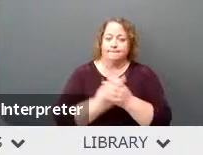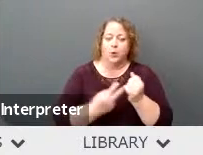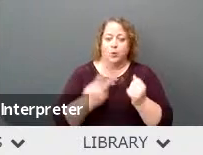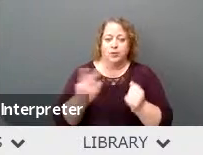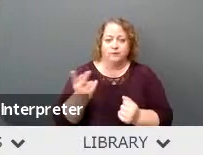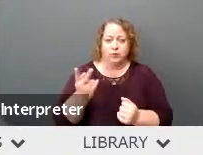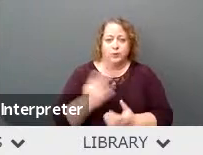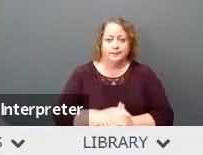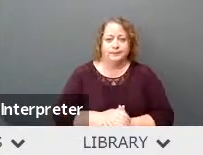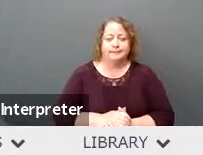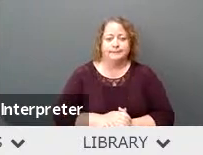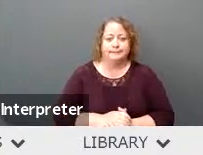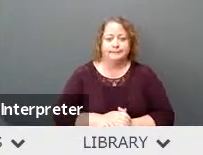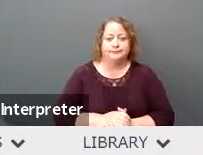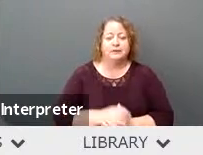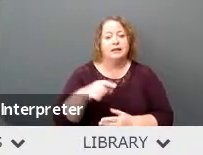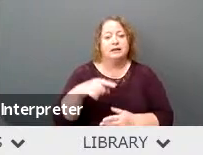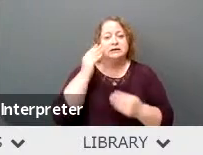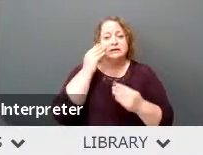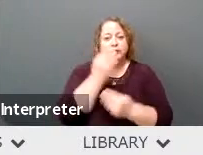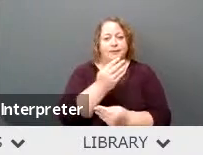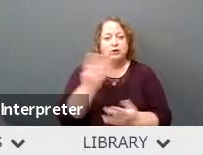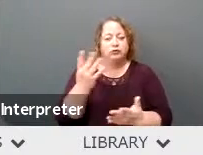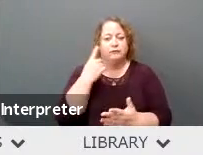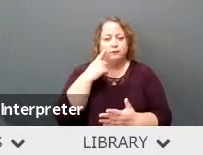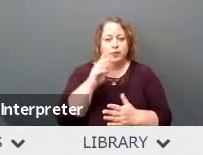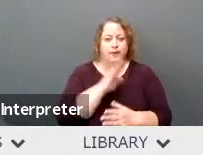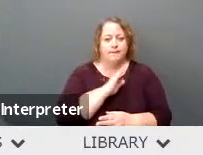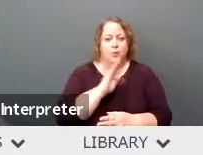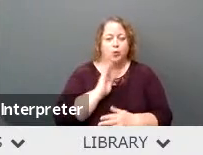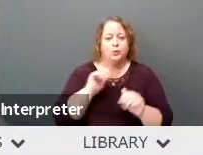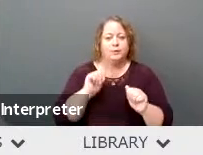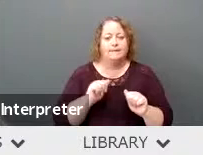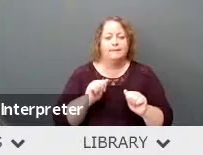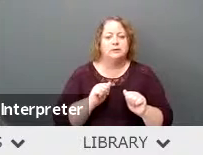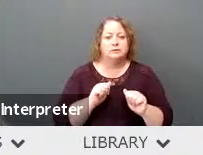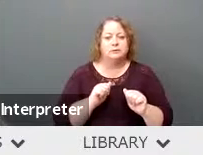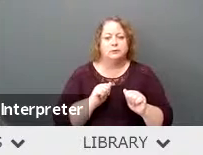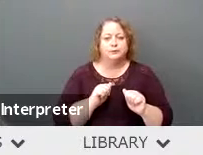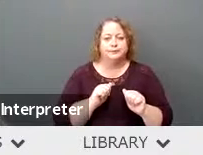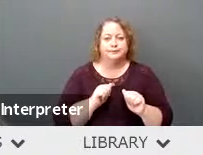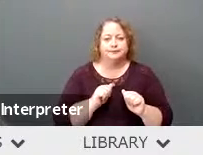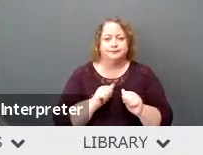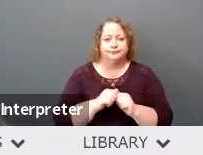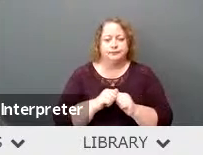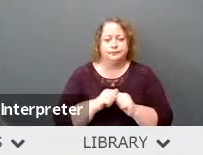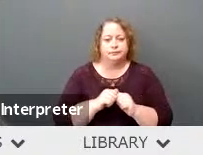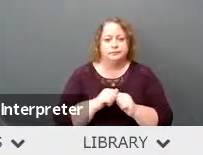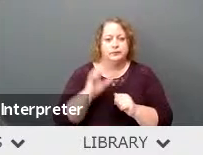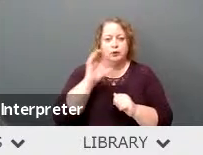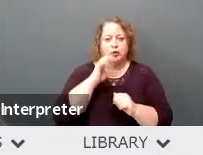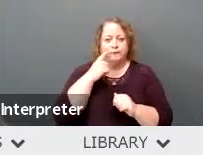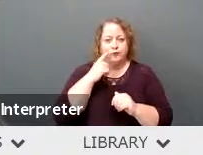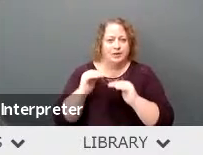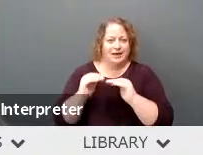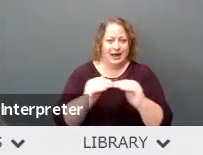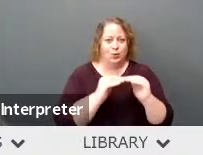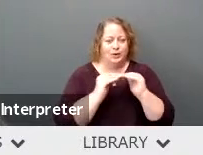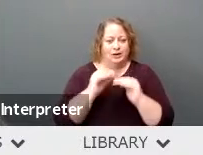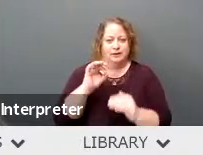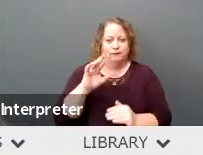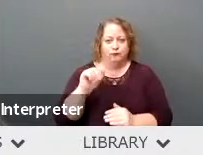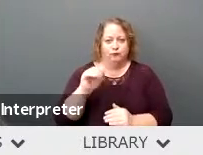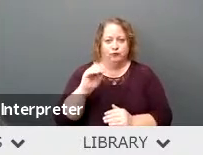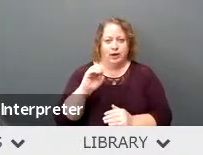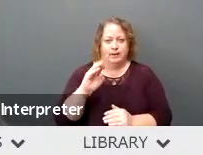of you, and this is informational for the board to be able to look for the equity framework, and we're going